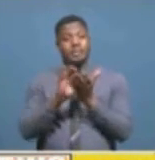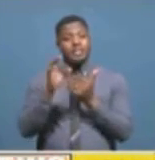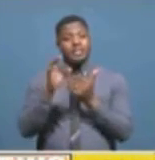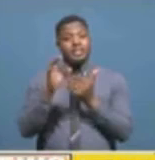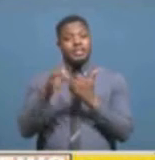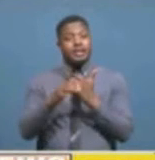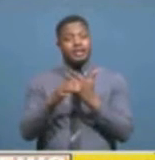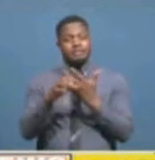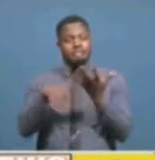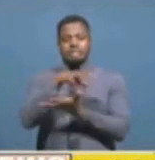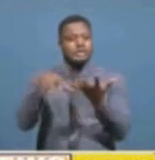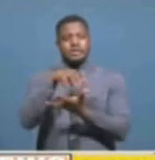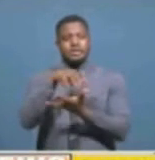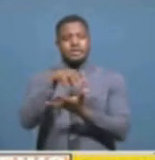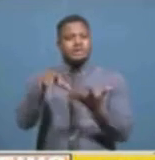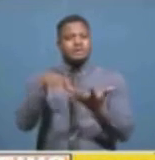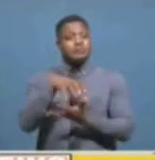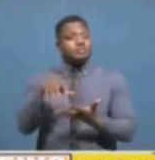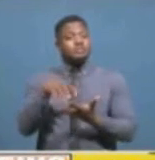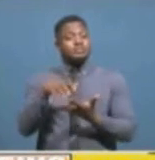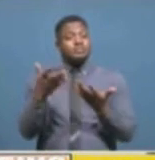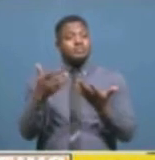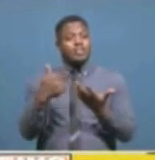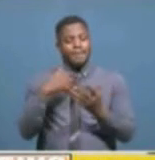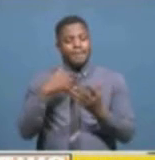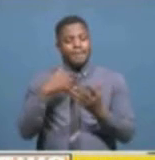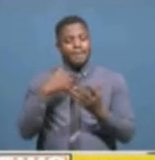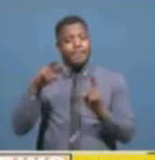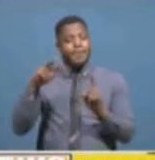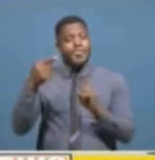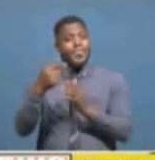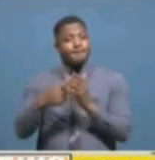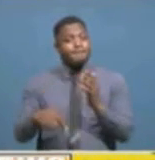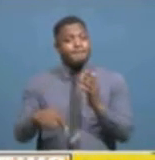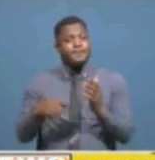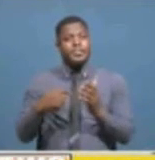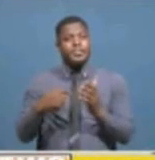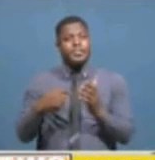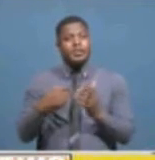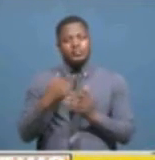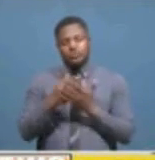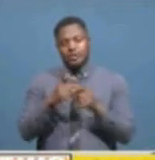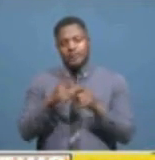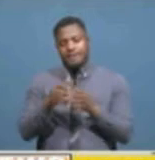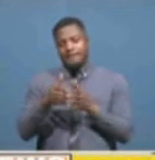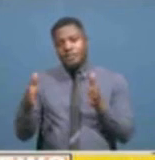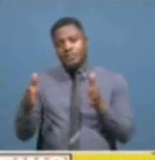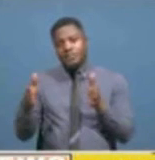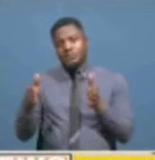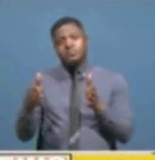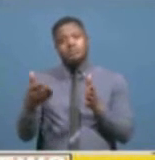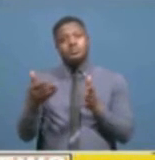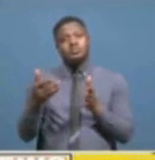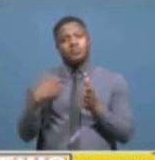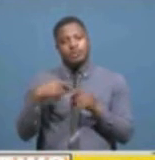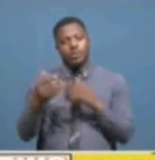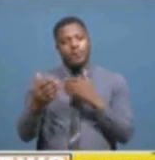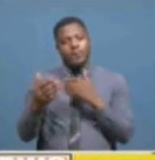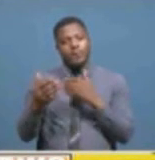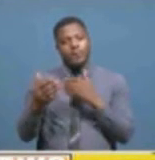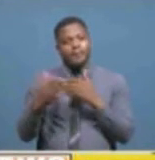disrupted. And our view is that within a certain period, we should be able to go back